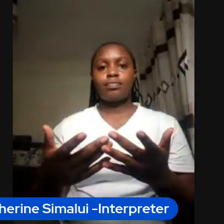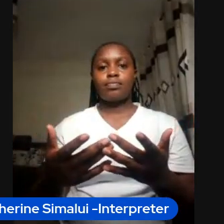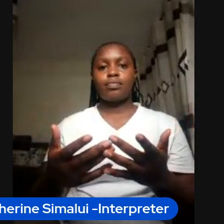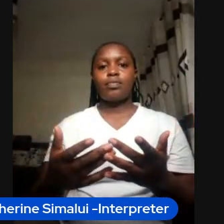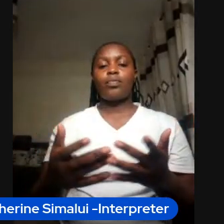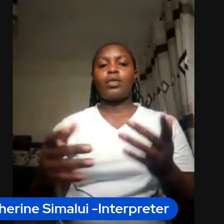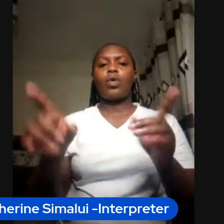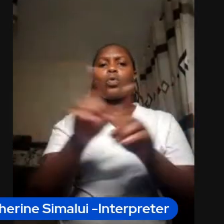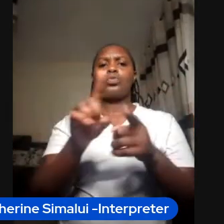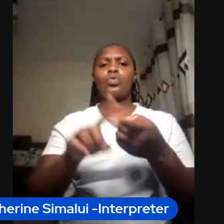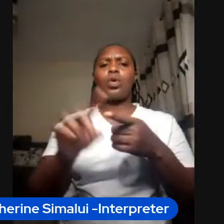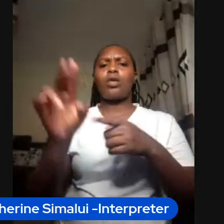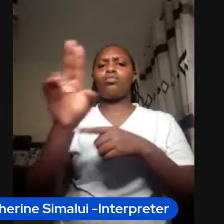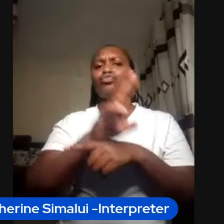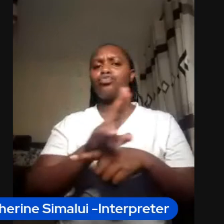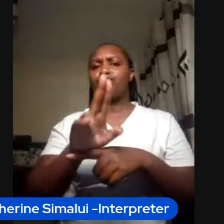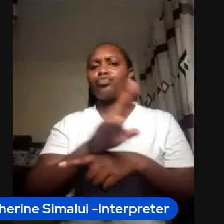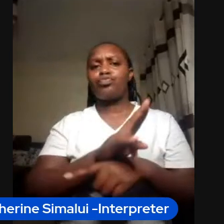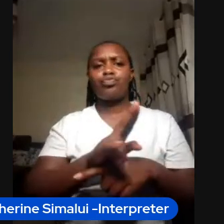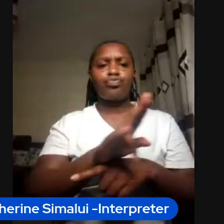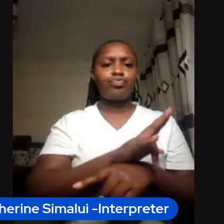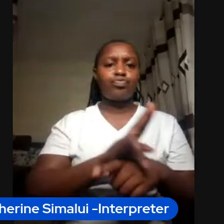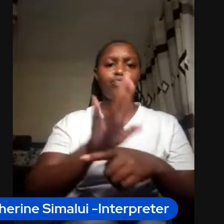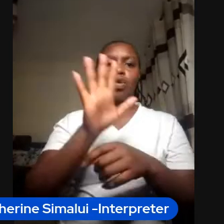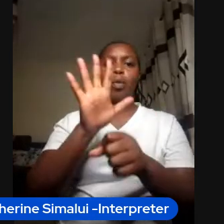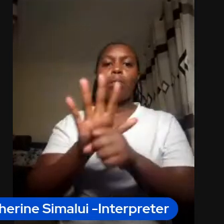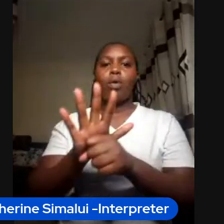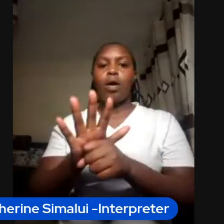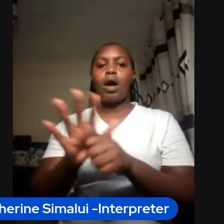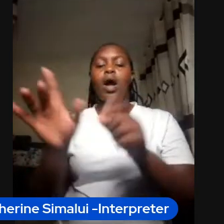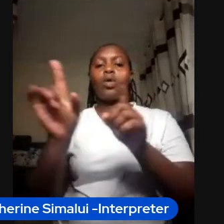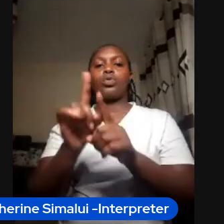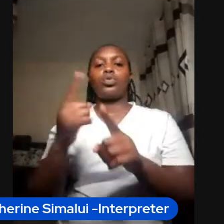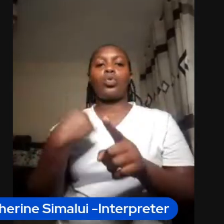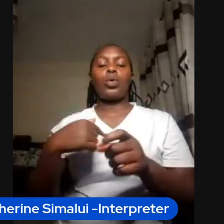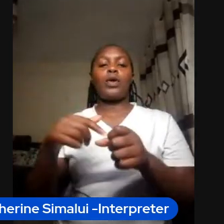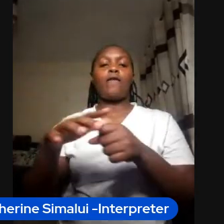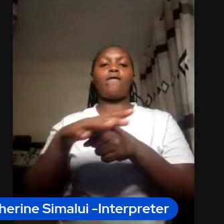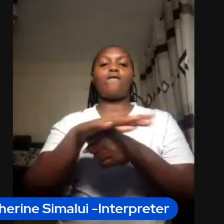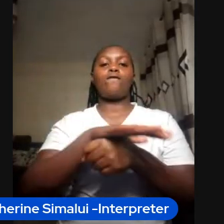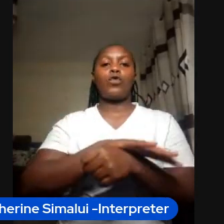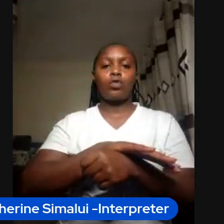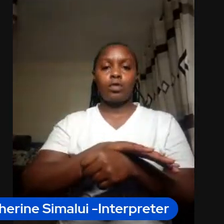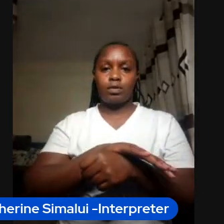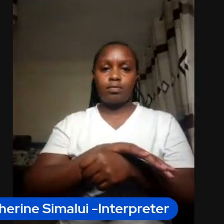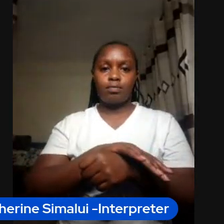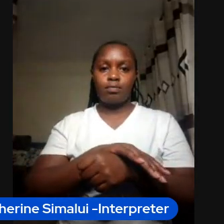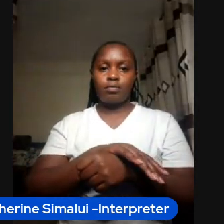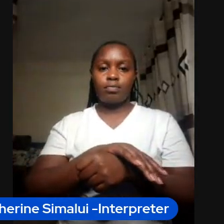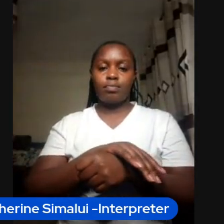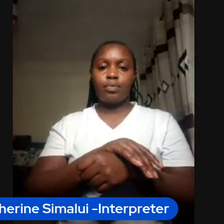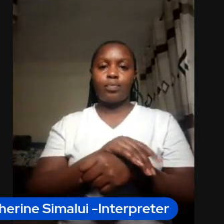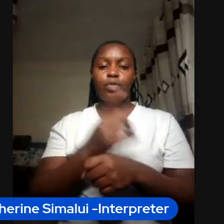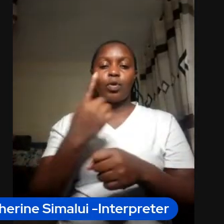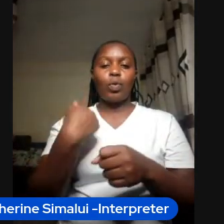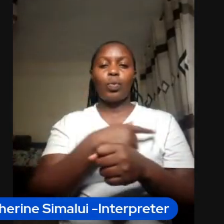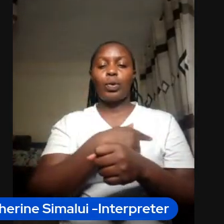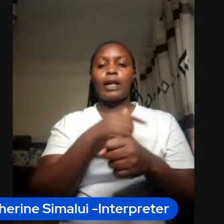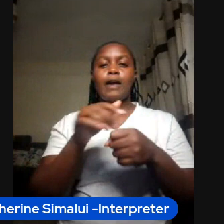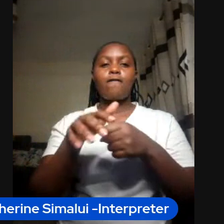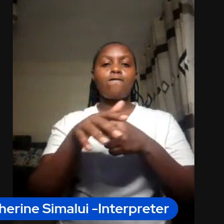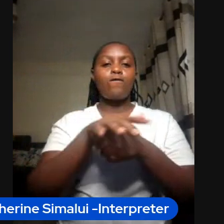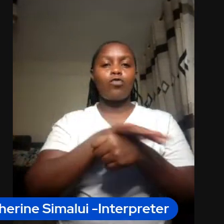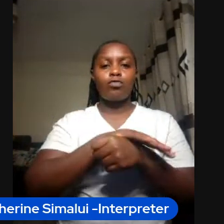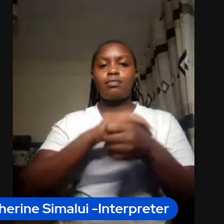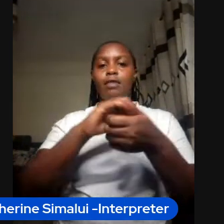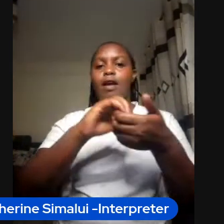and we are not being fully meaningful. We are not being meaningfully engaged